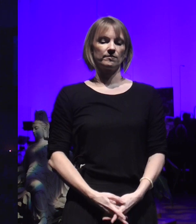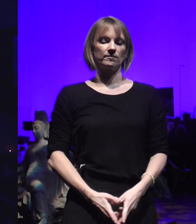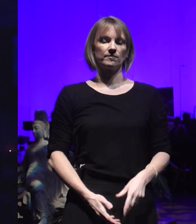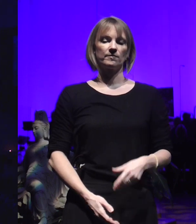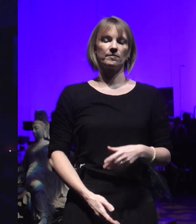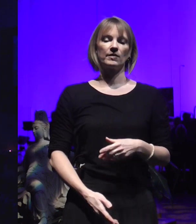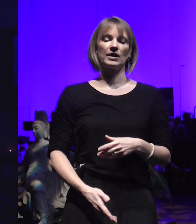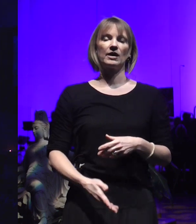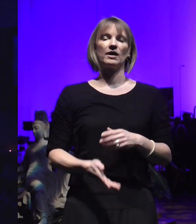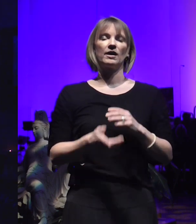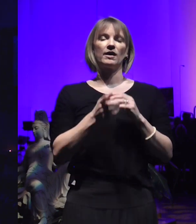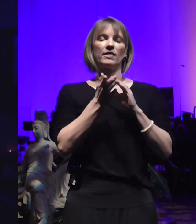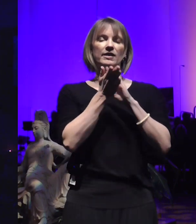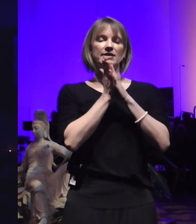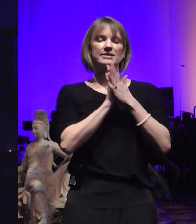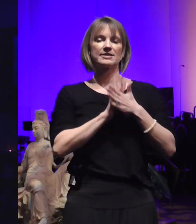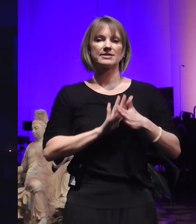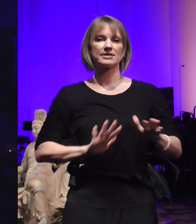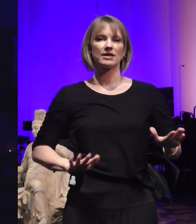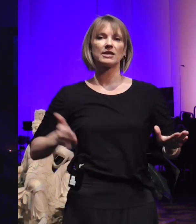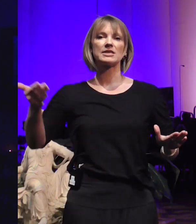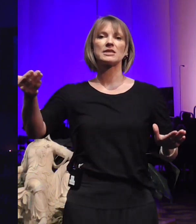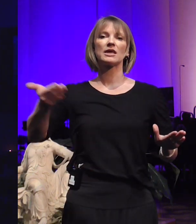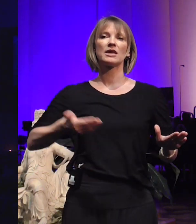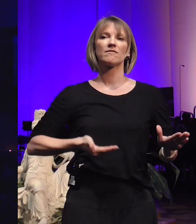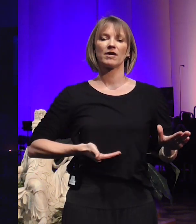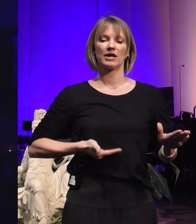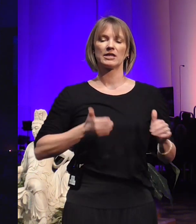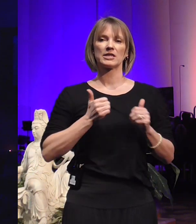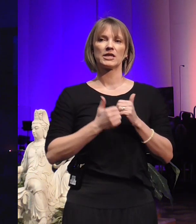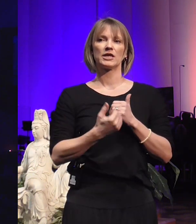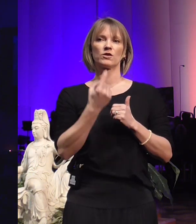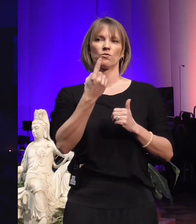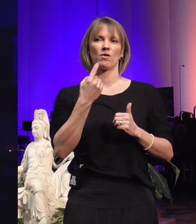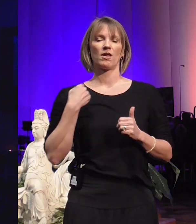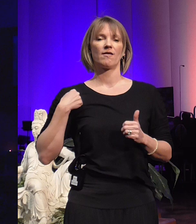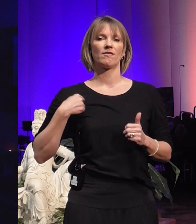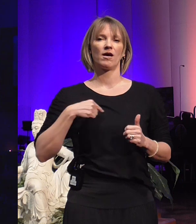the stillness, invites each one of us